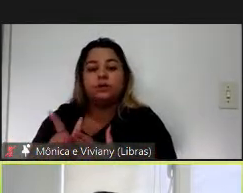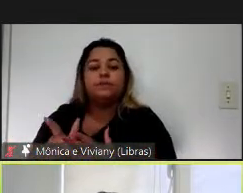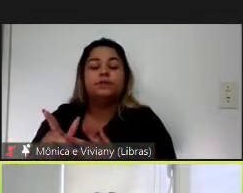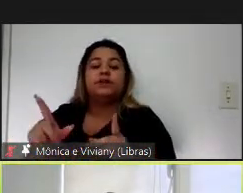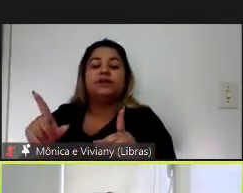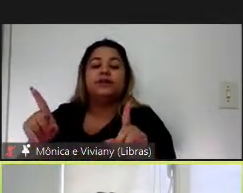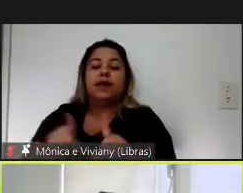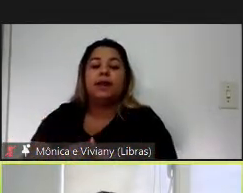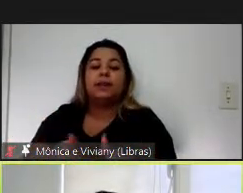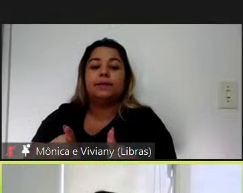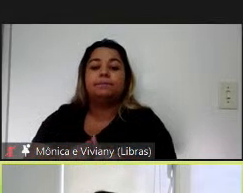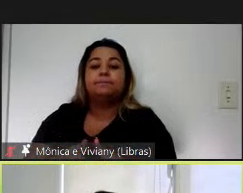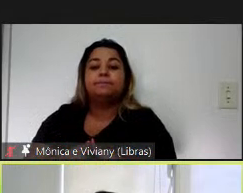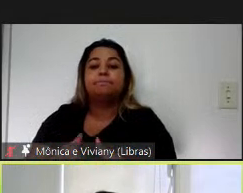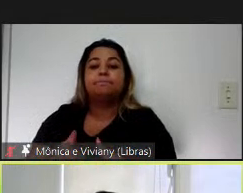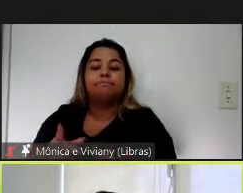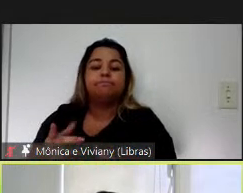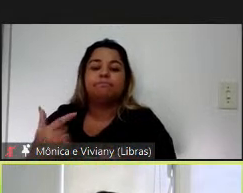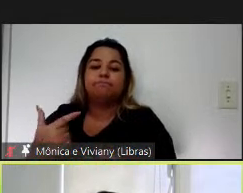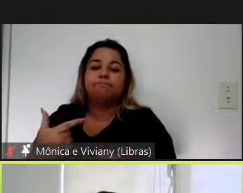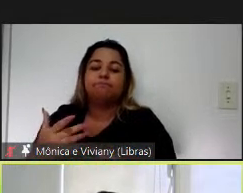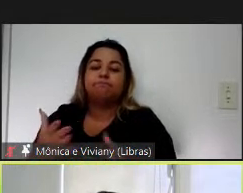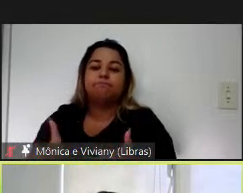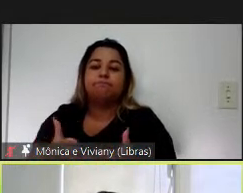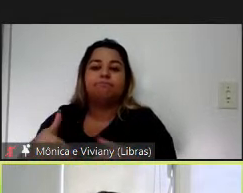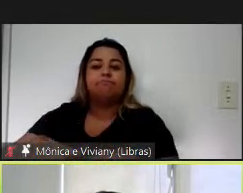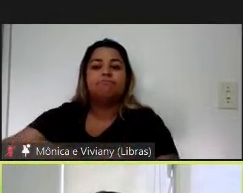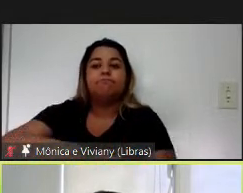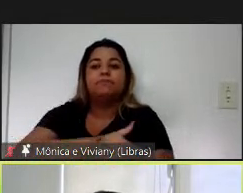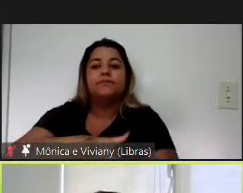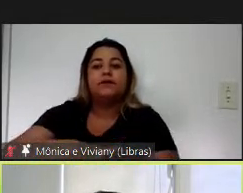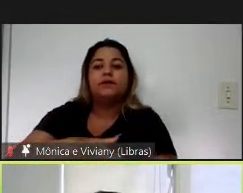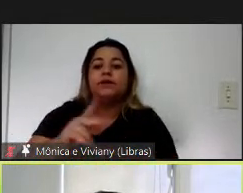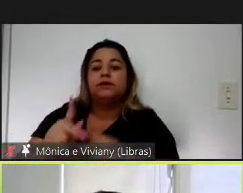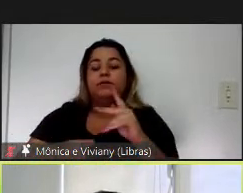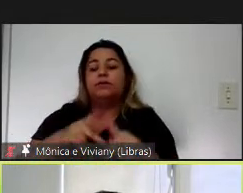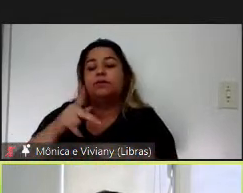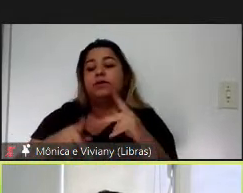that is Black,